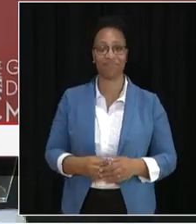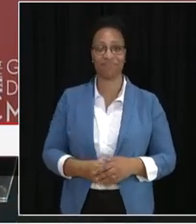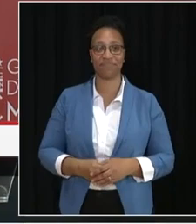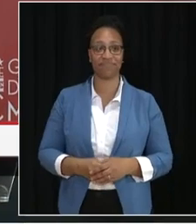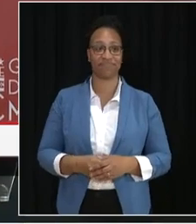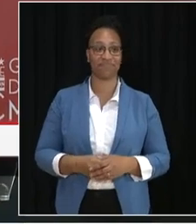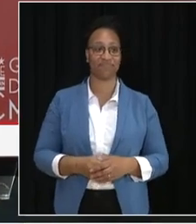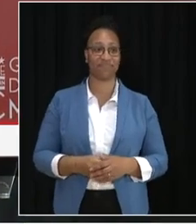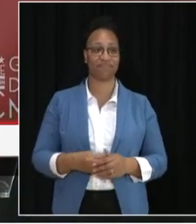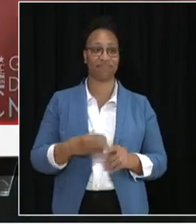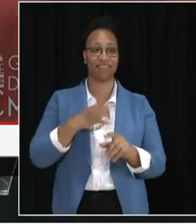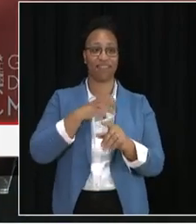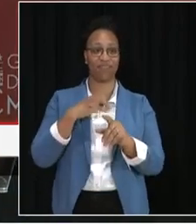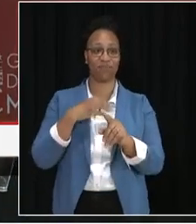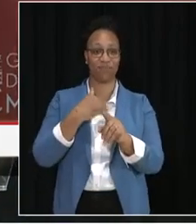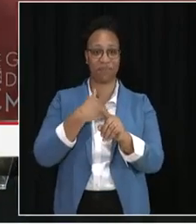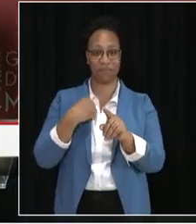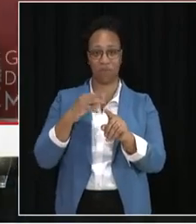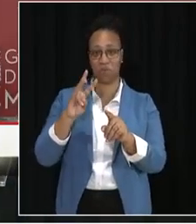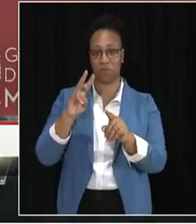Councilmember White.